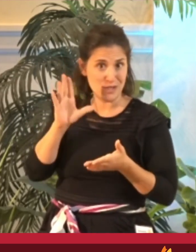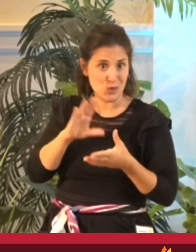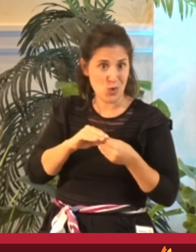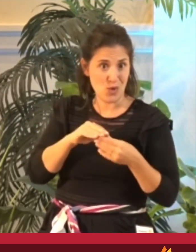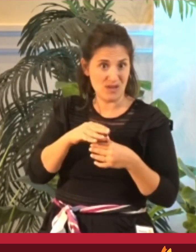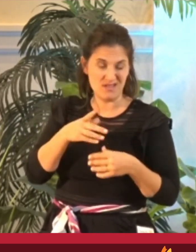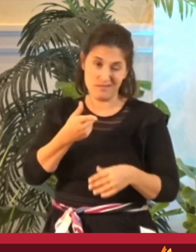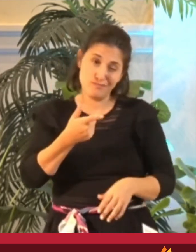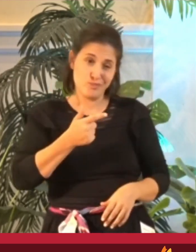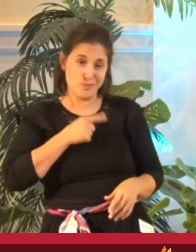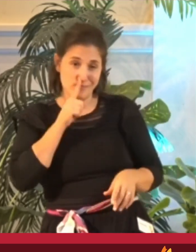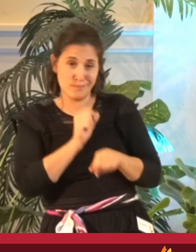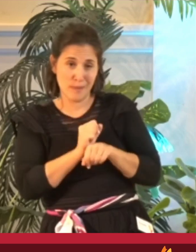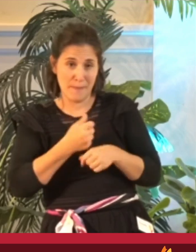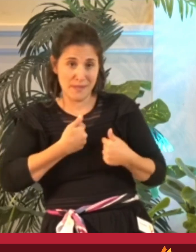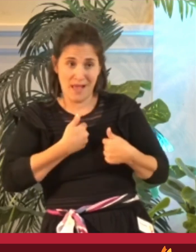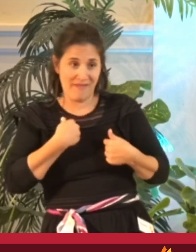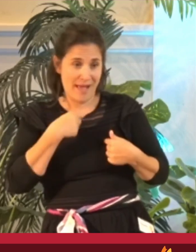But I gave him